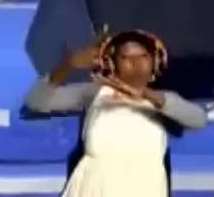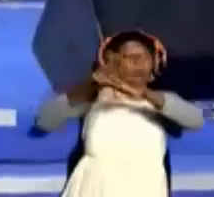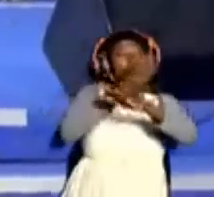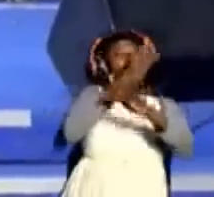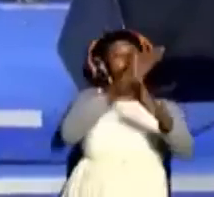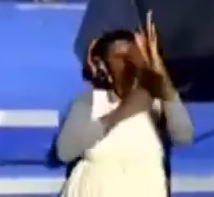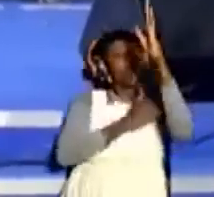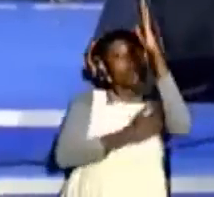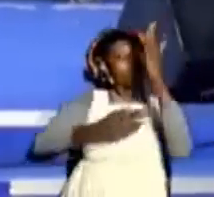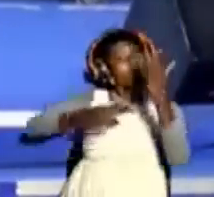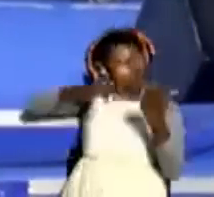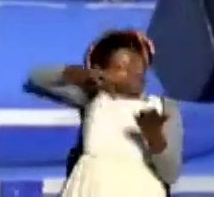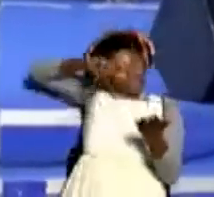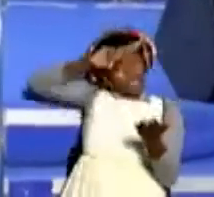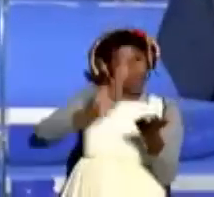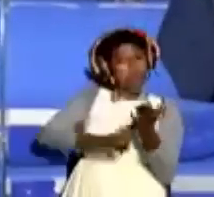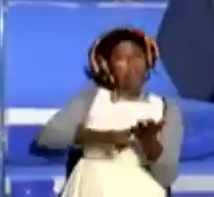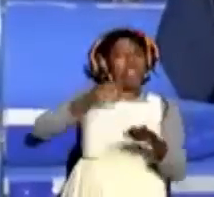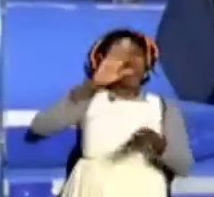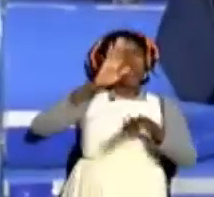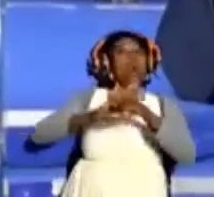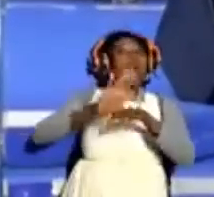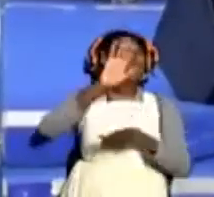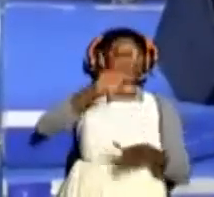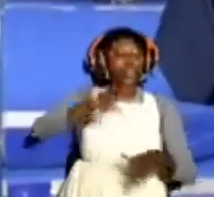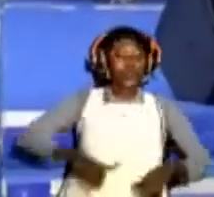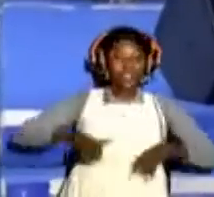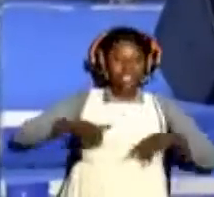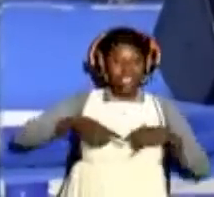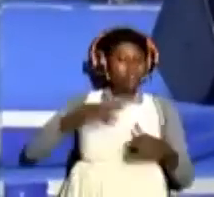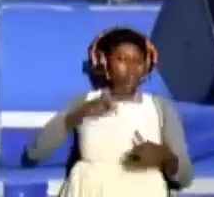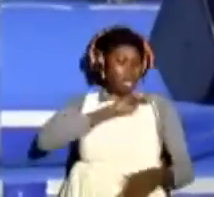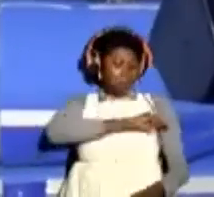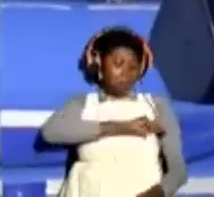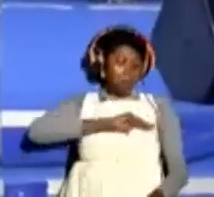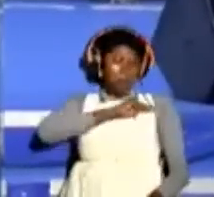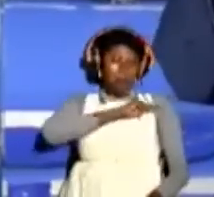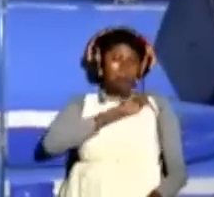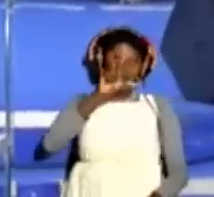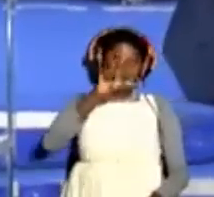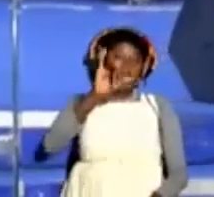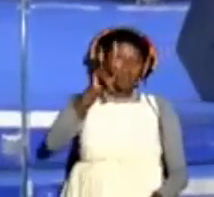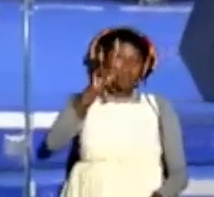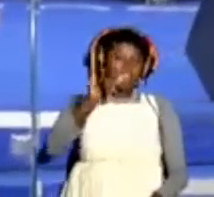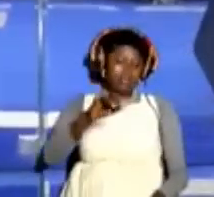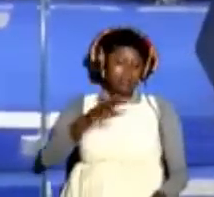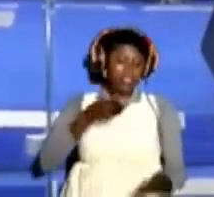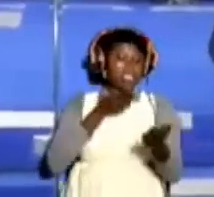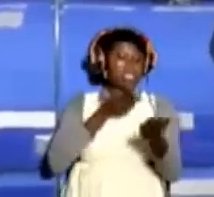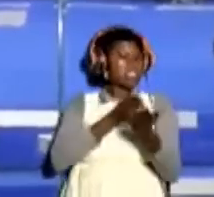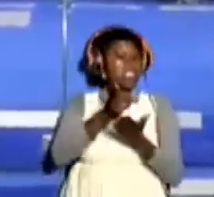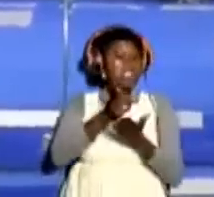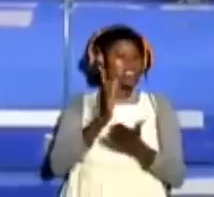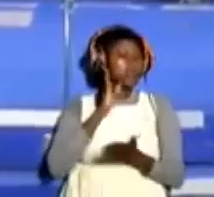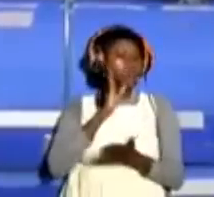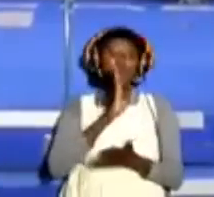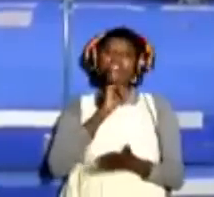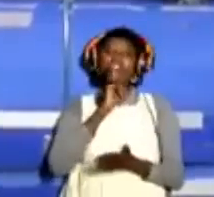your life, I'm telling you, morality, integrity will never be a